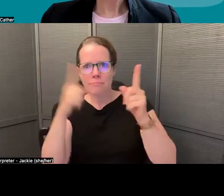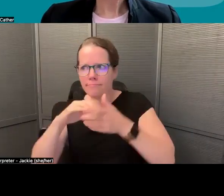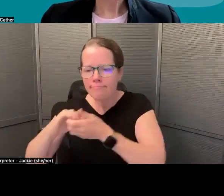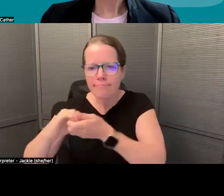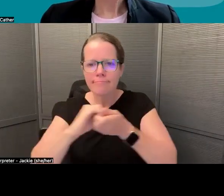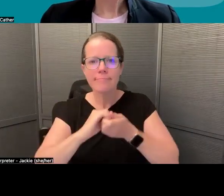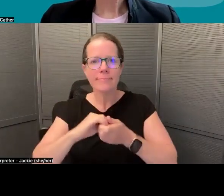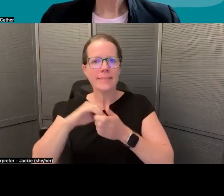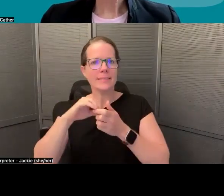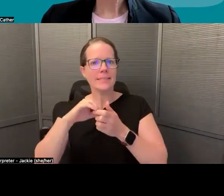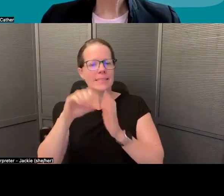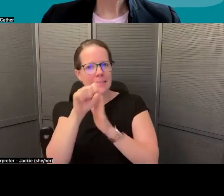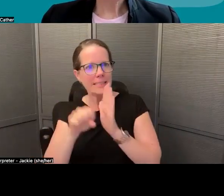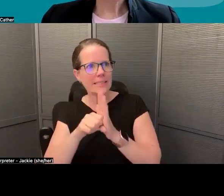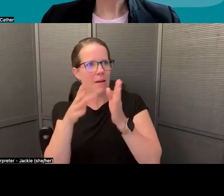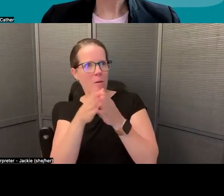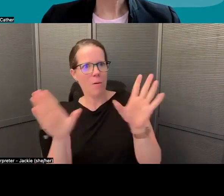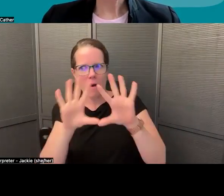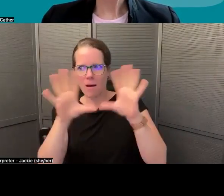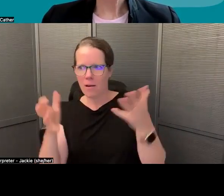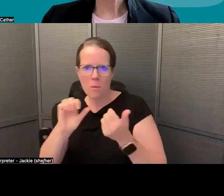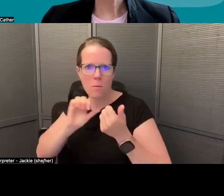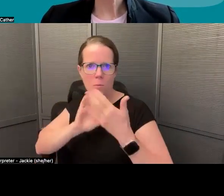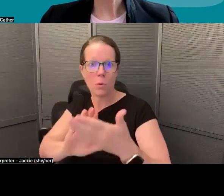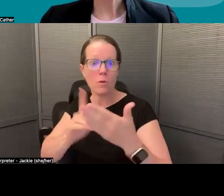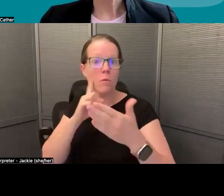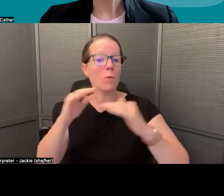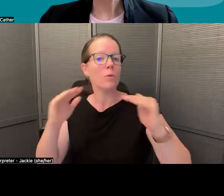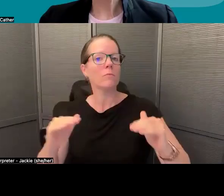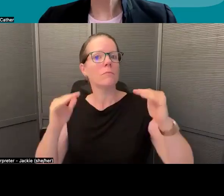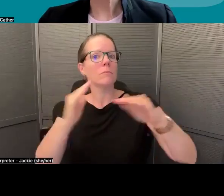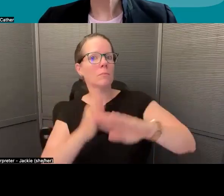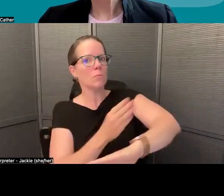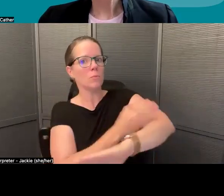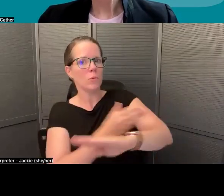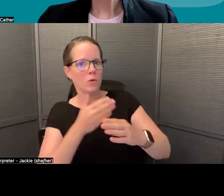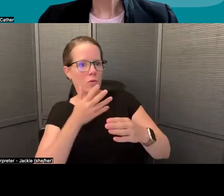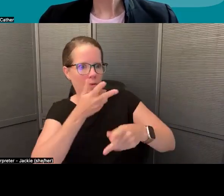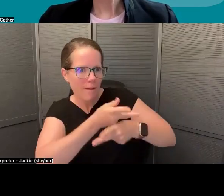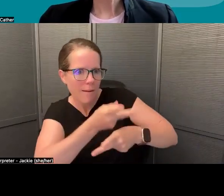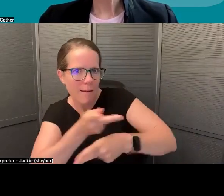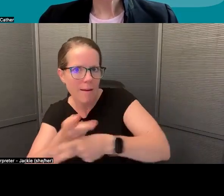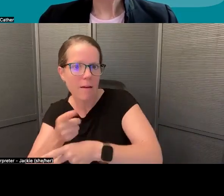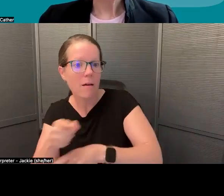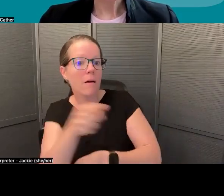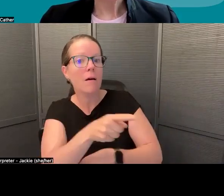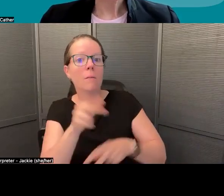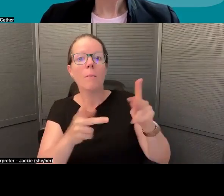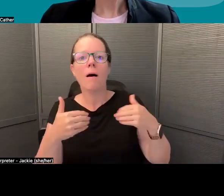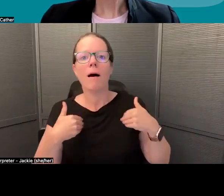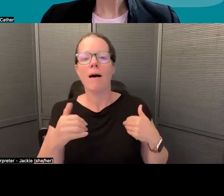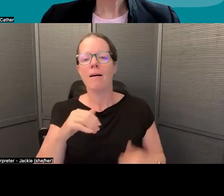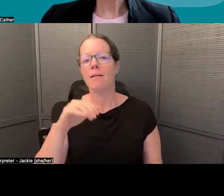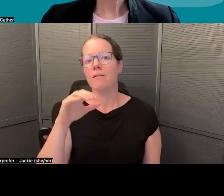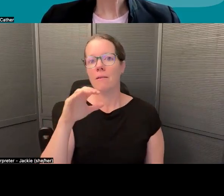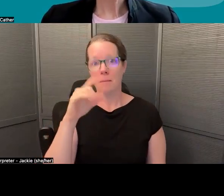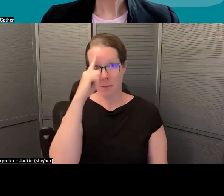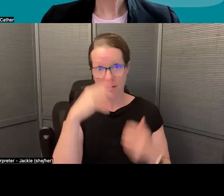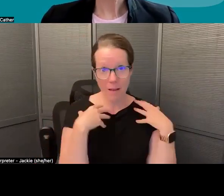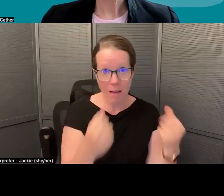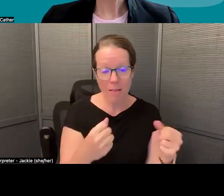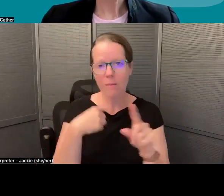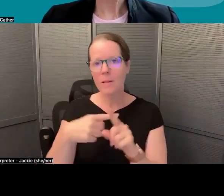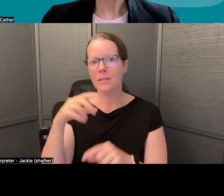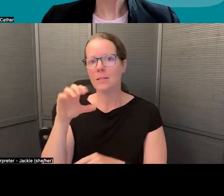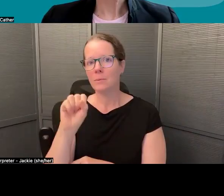statewide approaches to improving care for individuals with mental health and substance use challenges across hospital